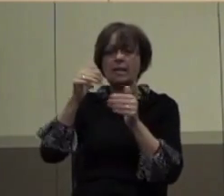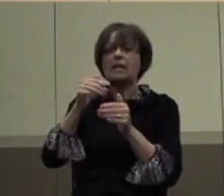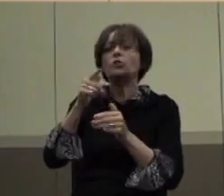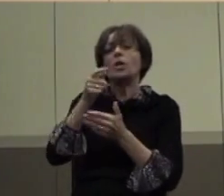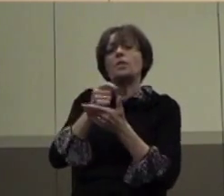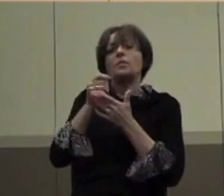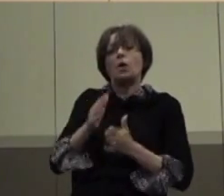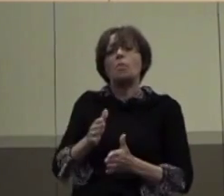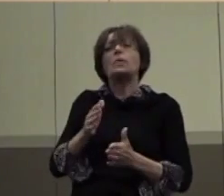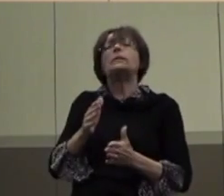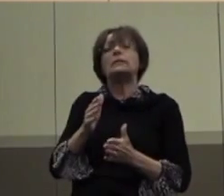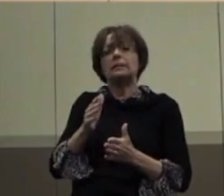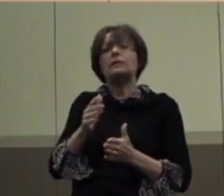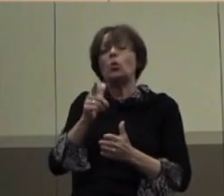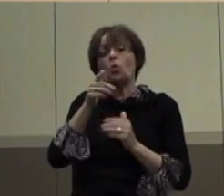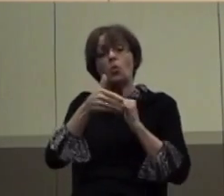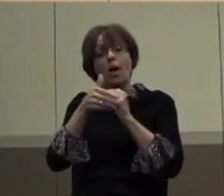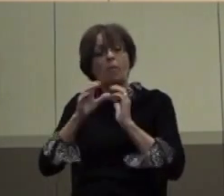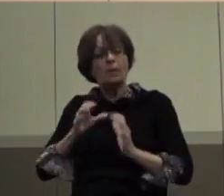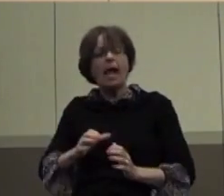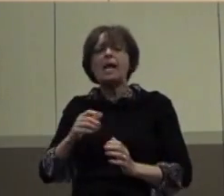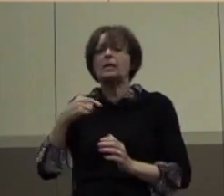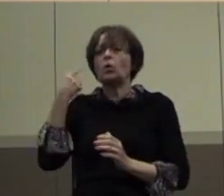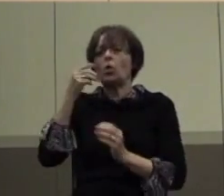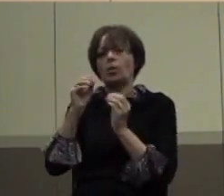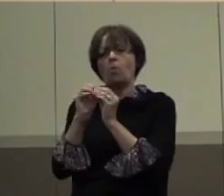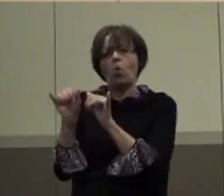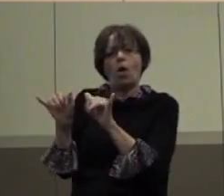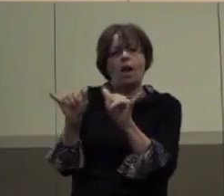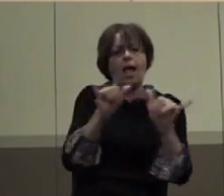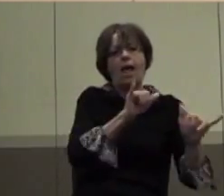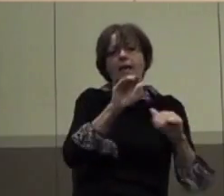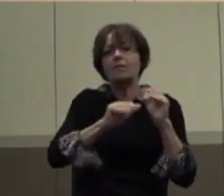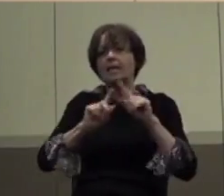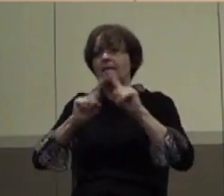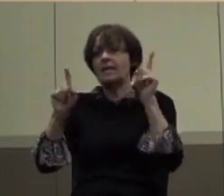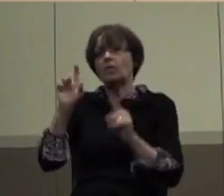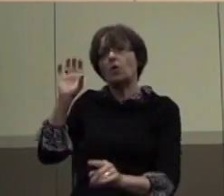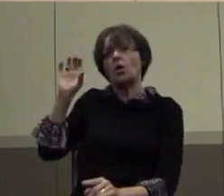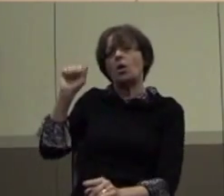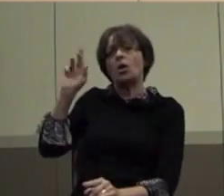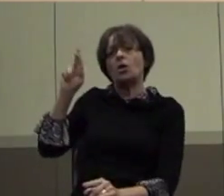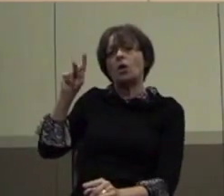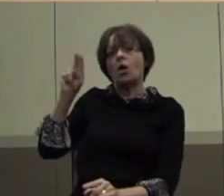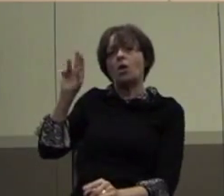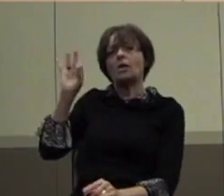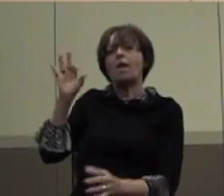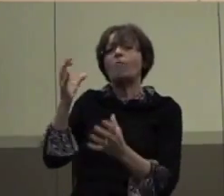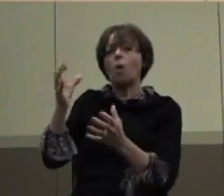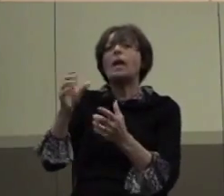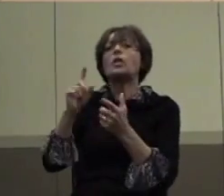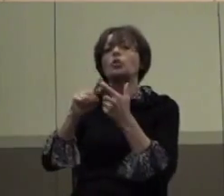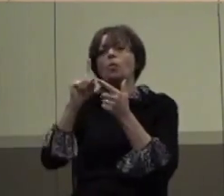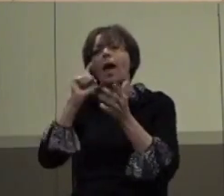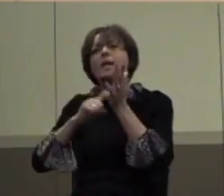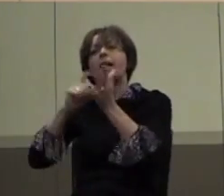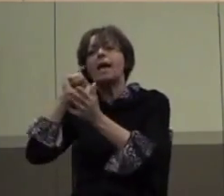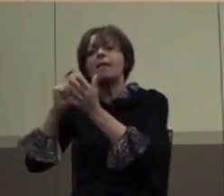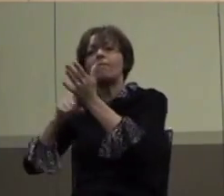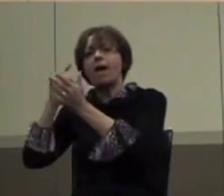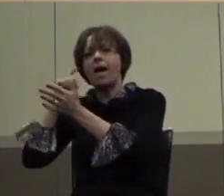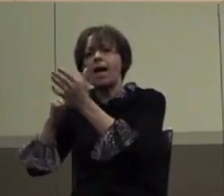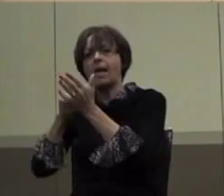more alike than they looked different. And so what Kharkov wanted to do was, can I begin to identify what